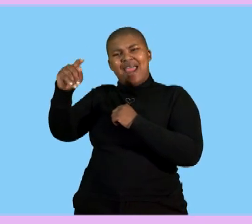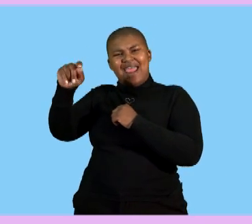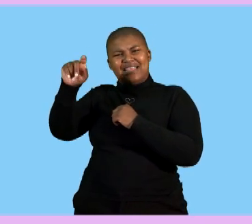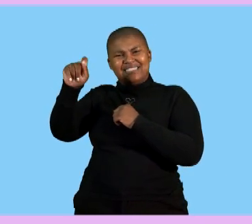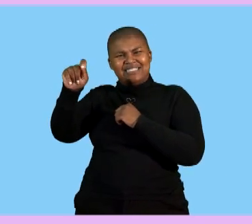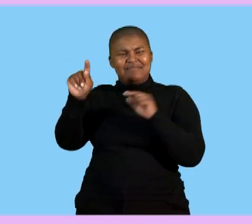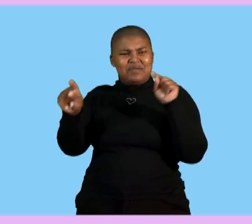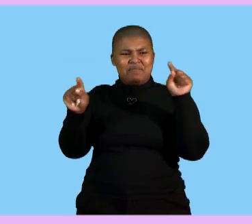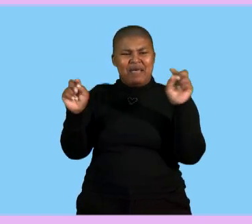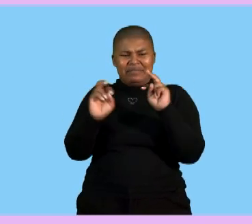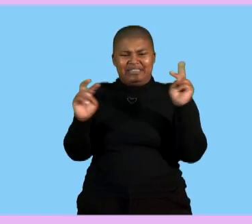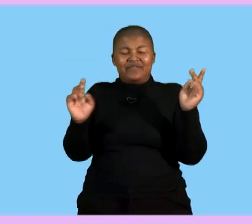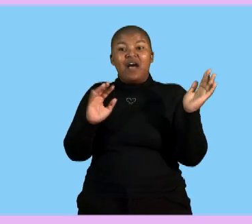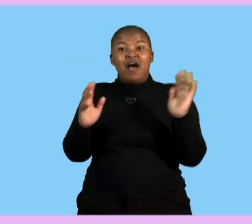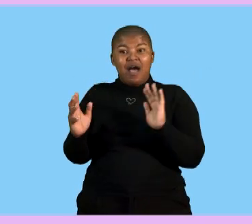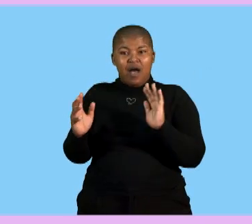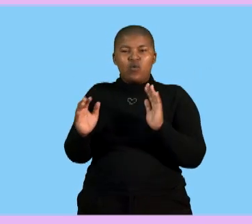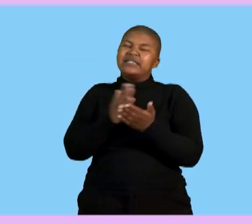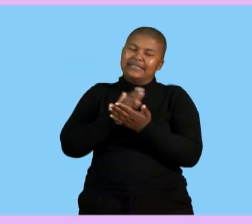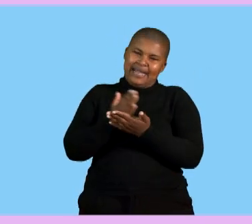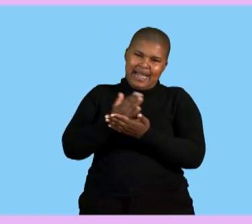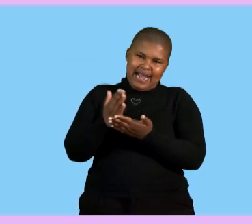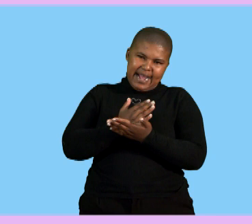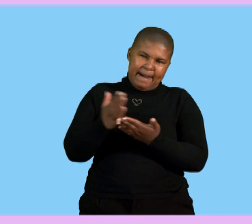scenario. When both goes up